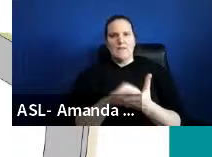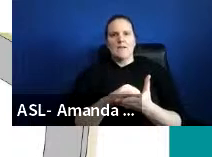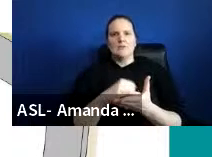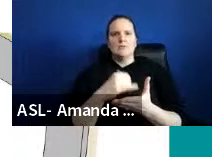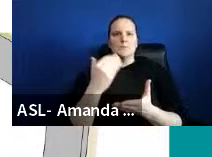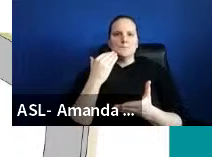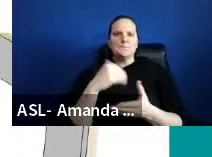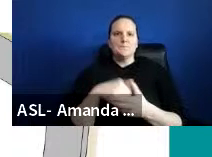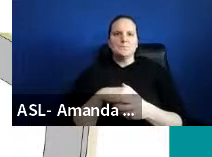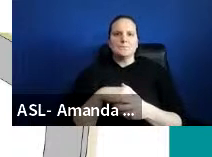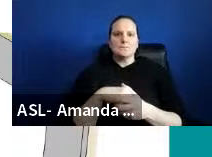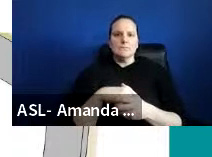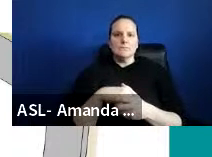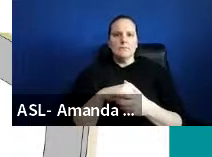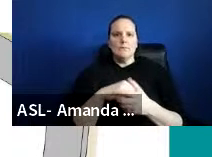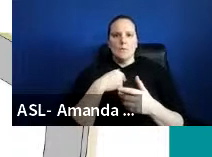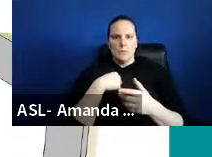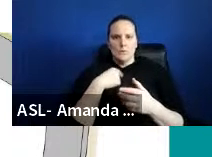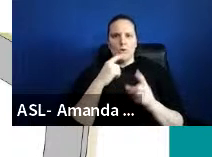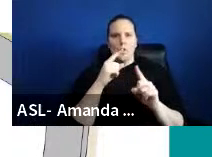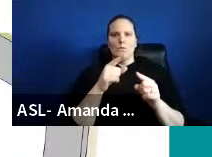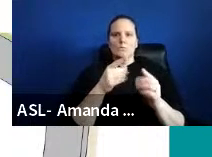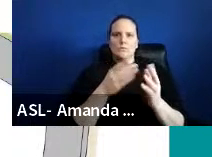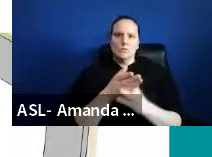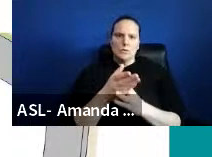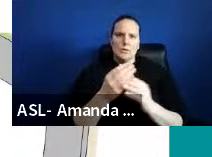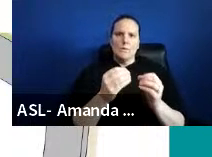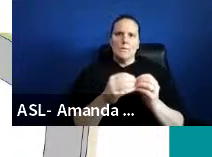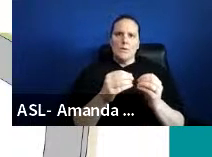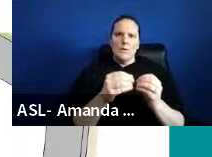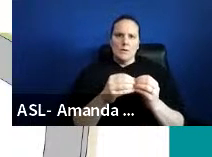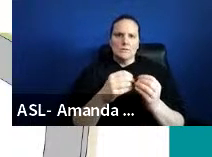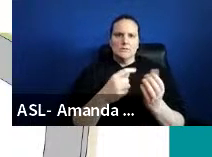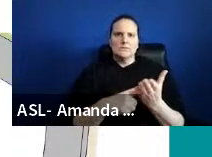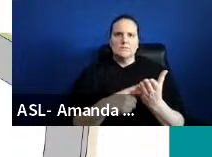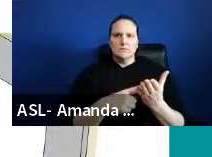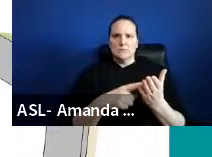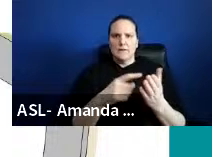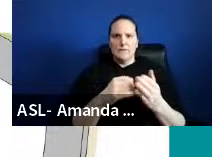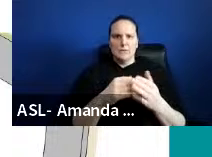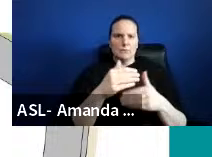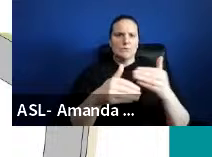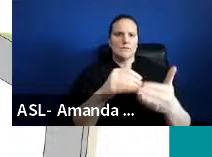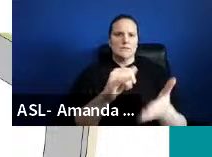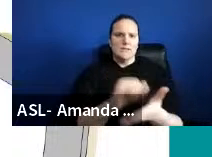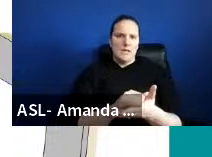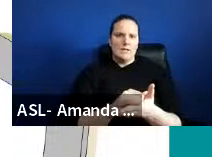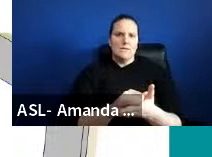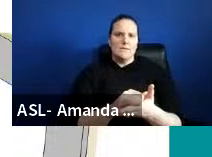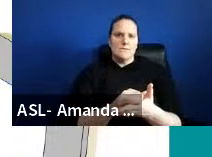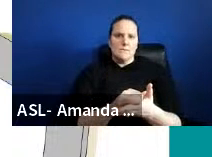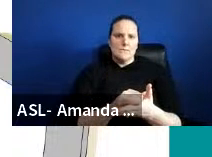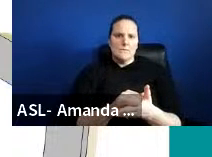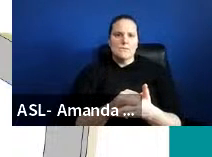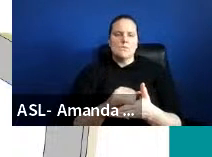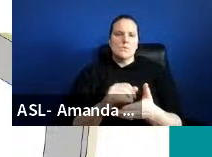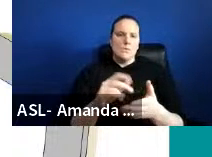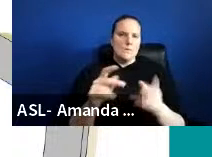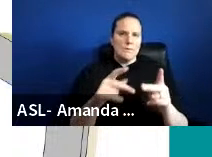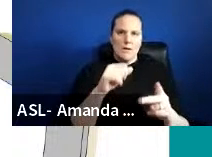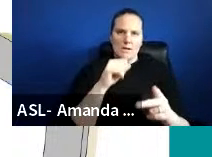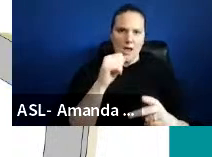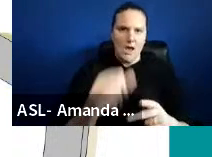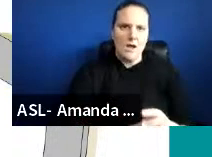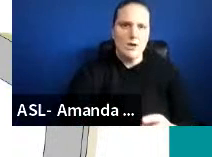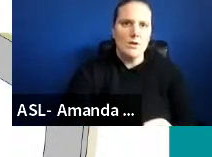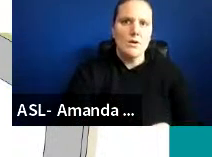we'll go through that in more detail when we get into questions if needed and as we progress here. But the, people are not just